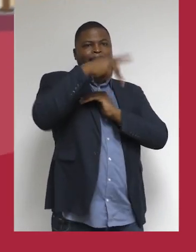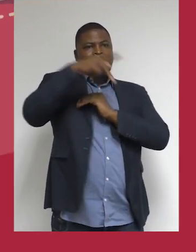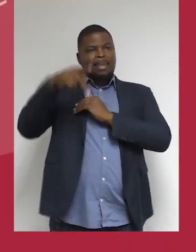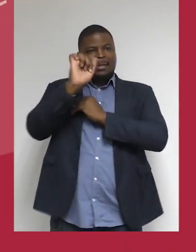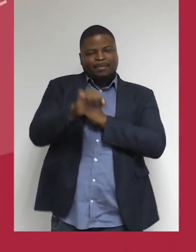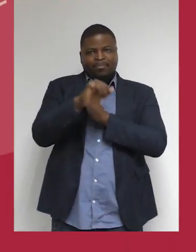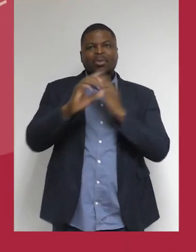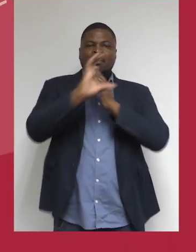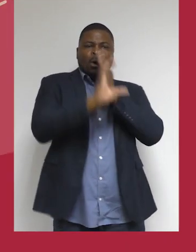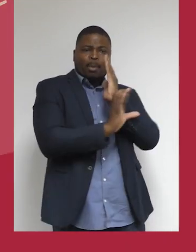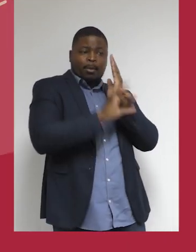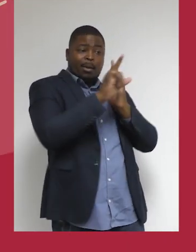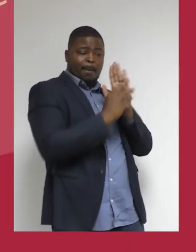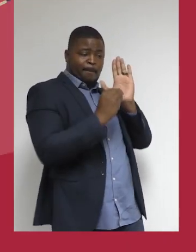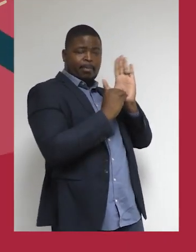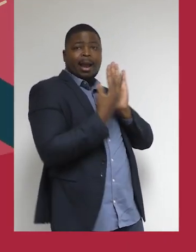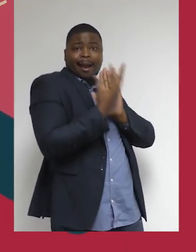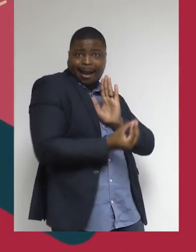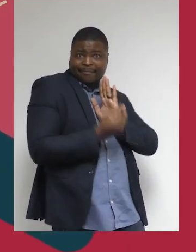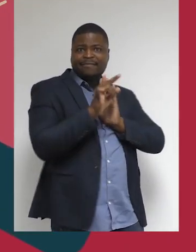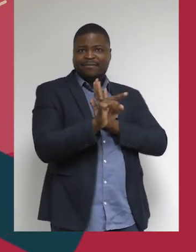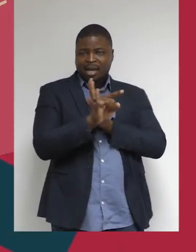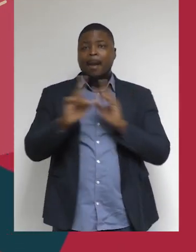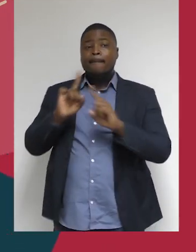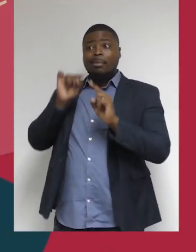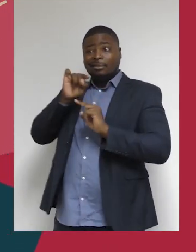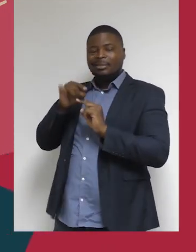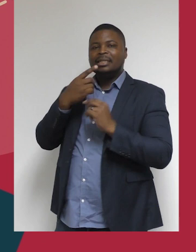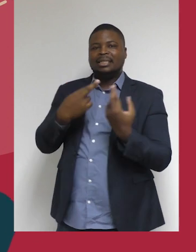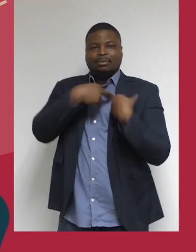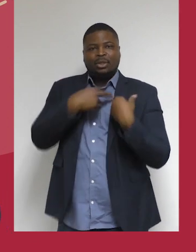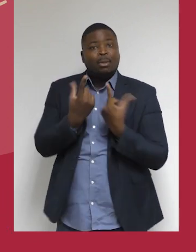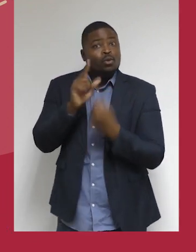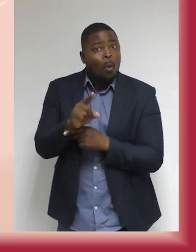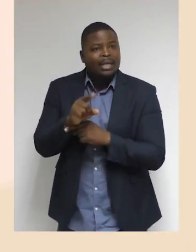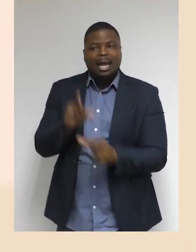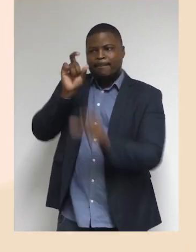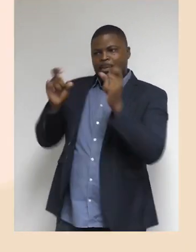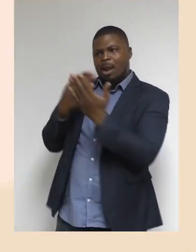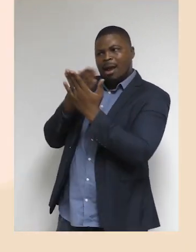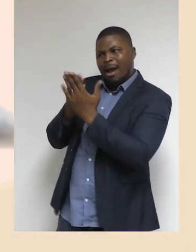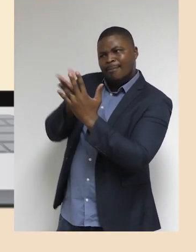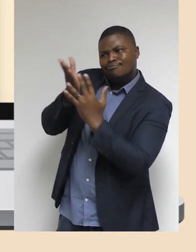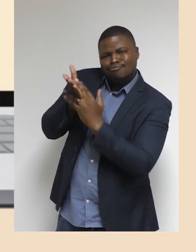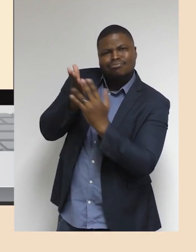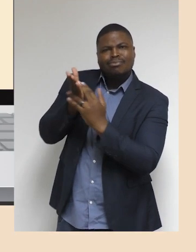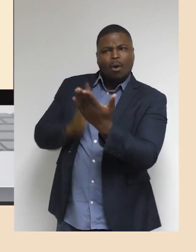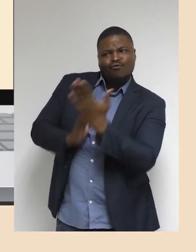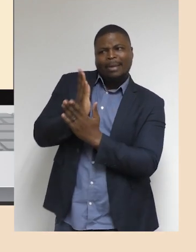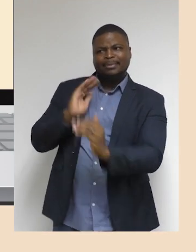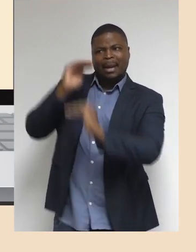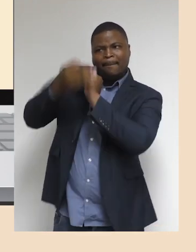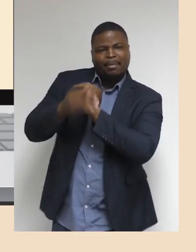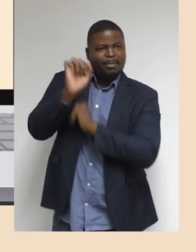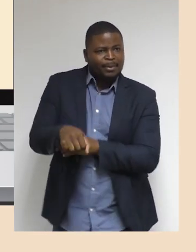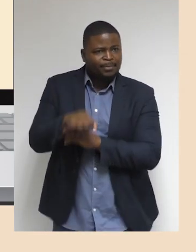of the Constitution. The Public Protector has a mandate to investigate government conduct, failures, and maladministration.